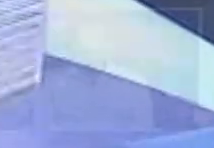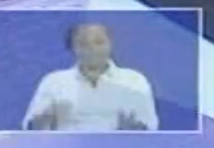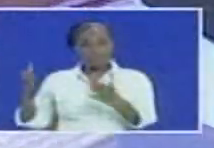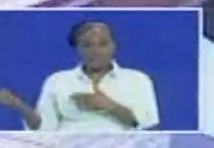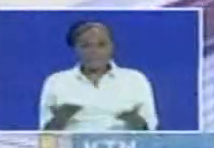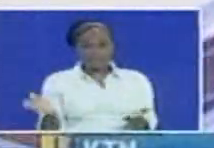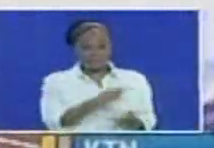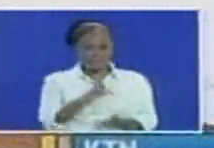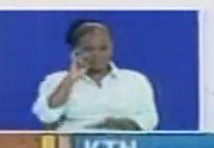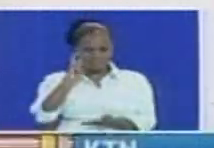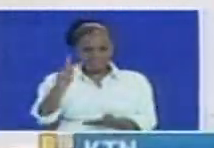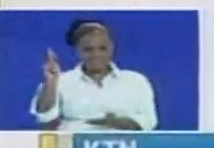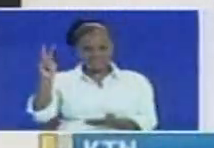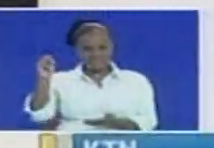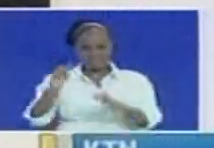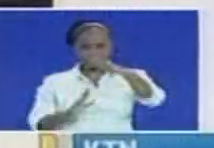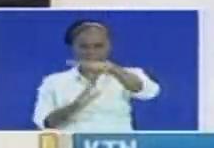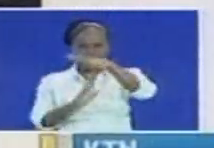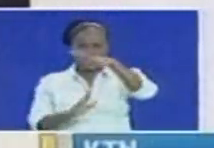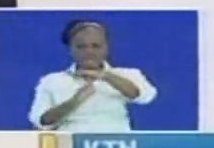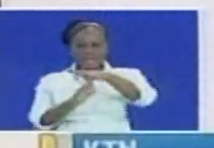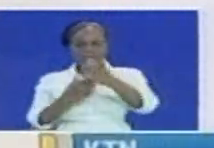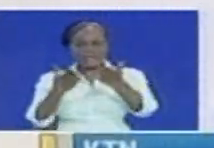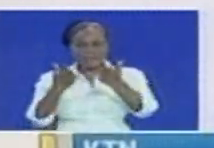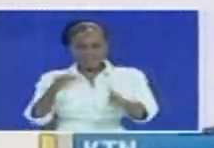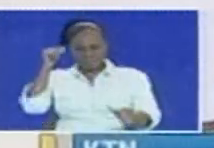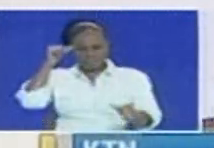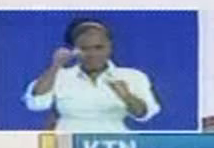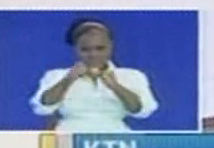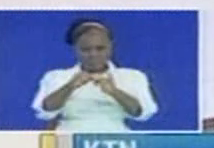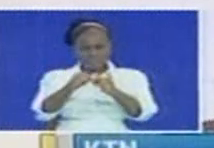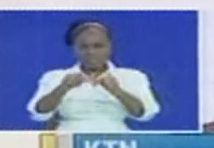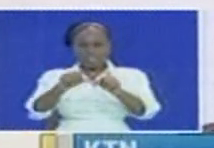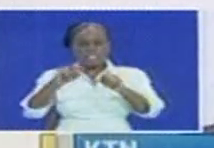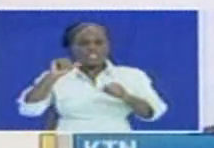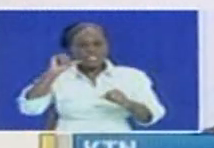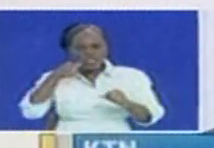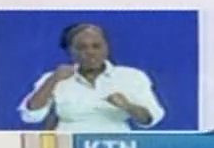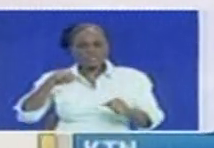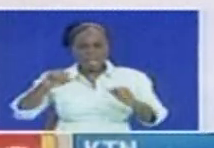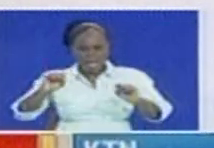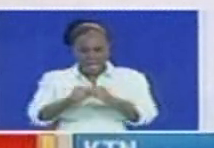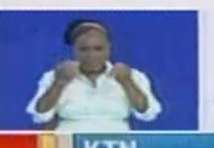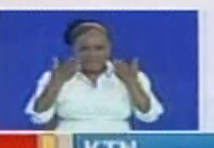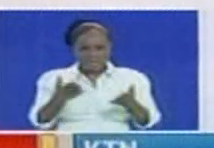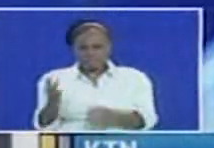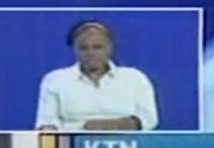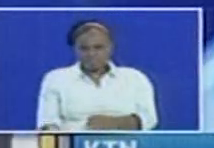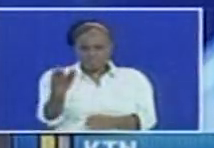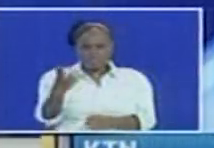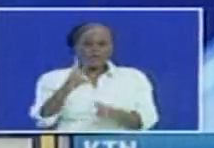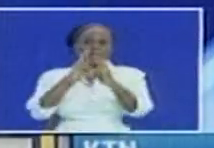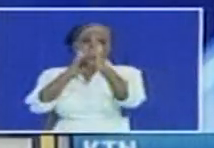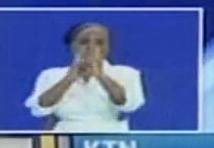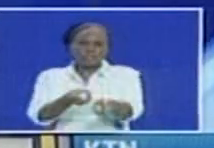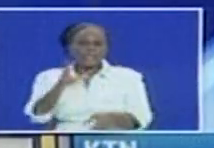Welcome back. You're watching KTN Prime. Well, let's take a recap of our breaking news story tonight. An explosion has been